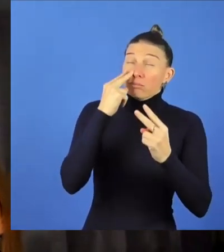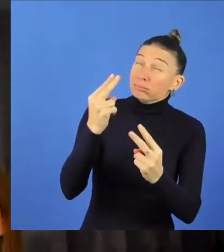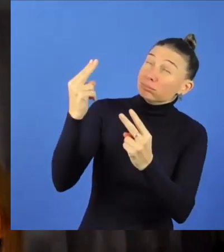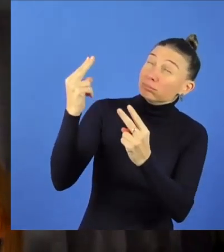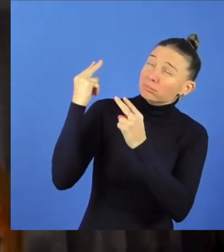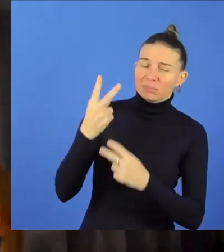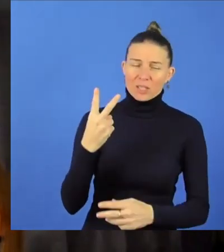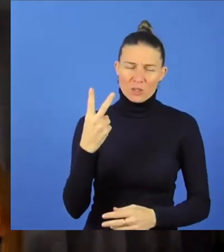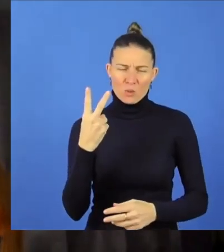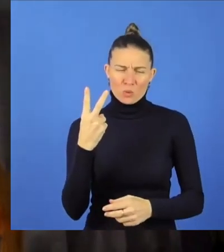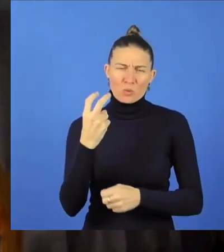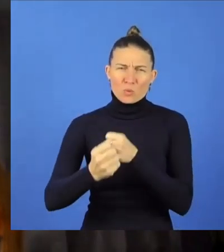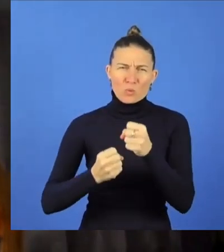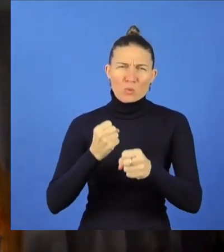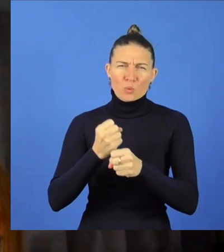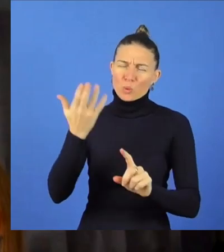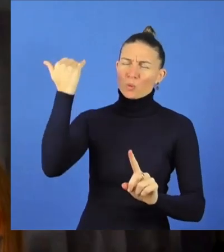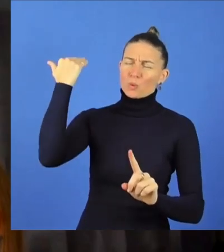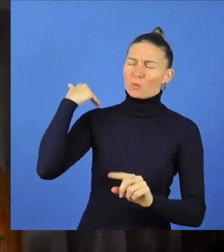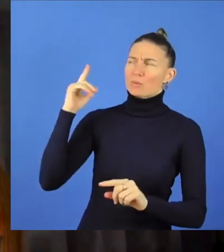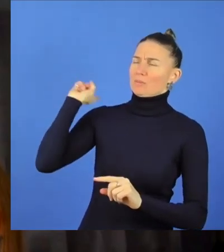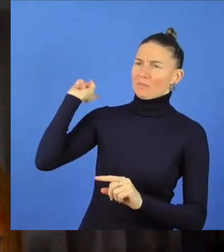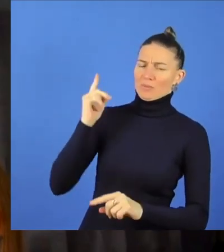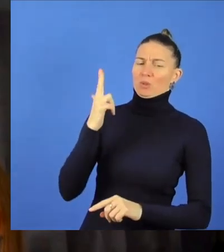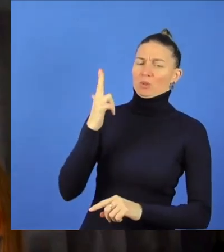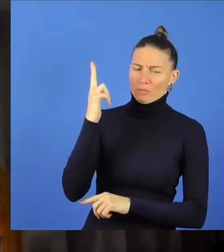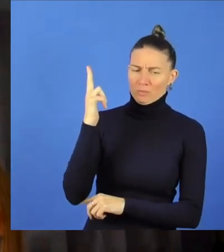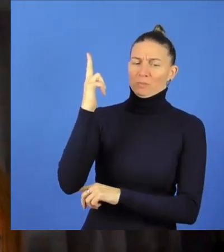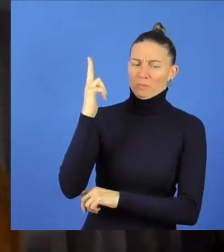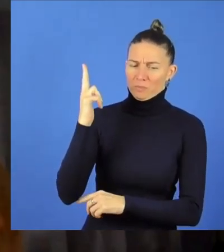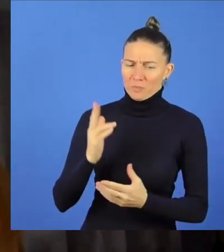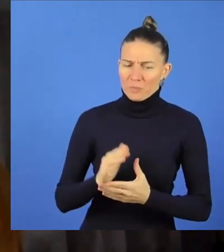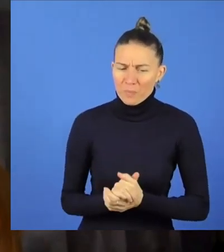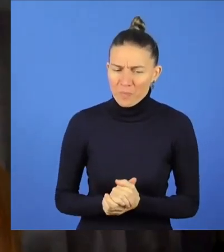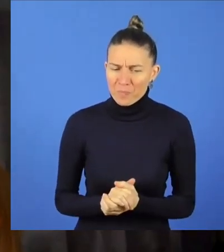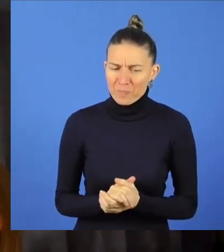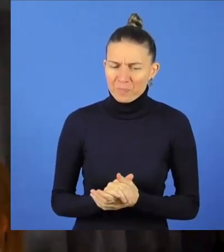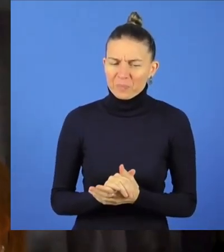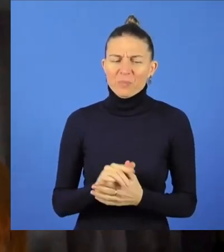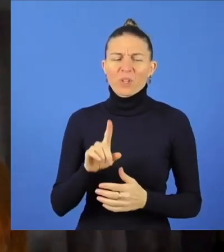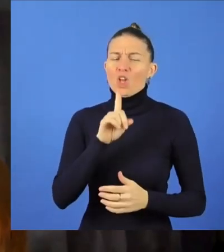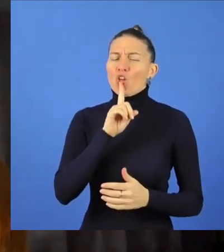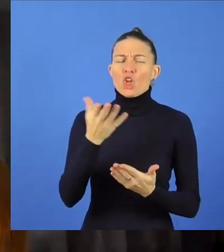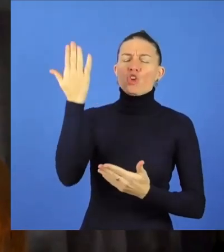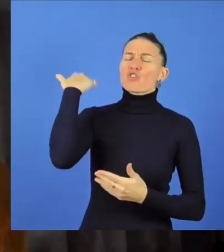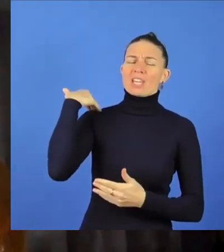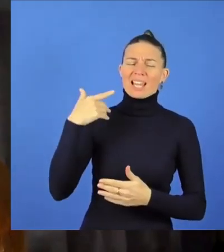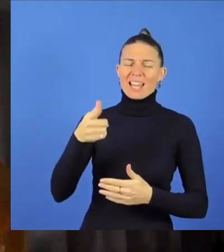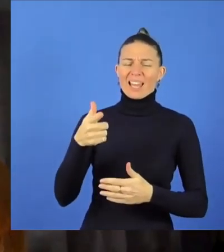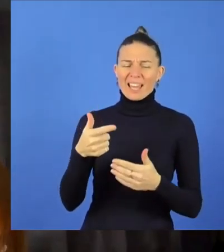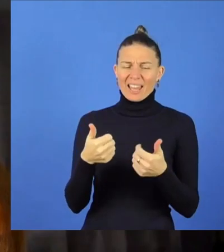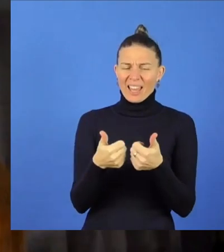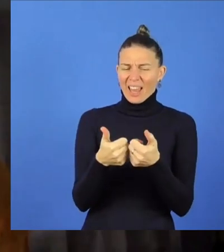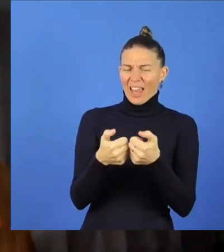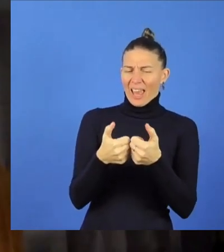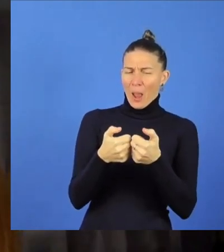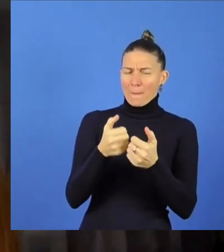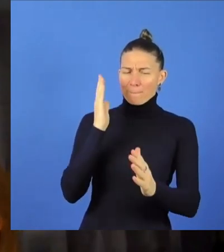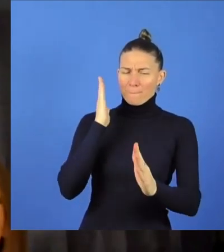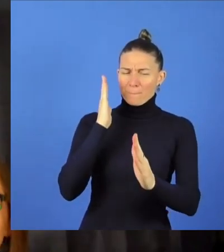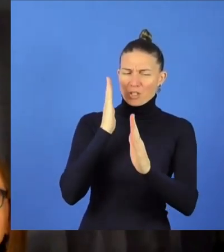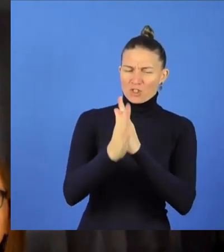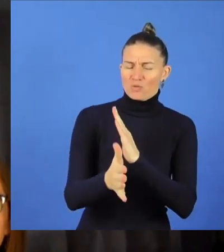where it started. We started off as a small gaming stream, I would say. Yeah. It was more like a hobby. We just wanted to